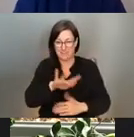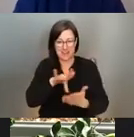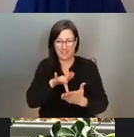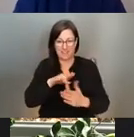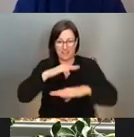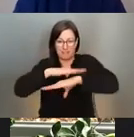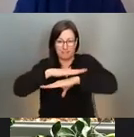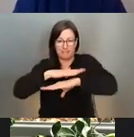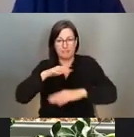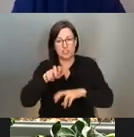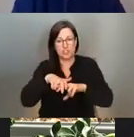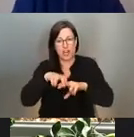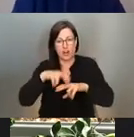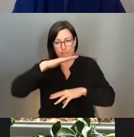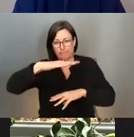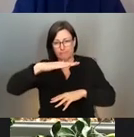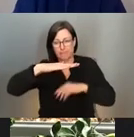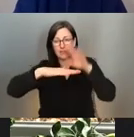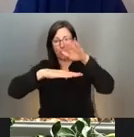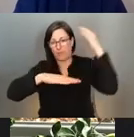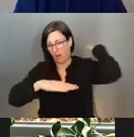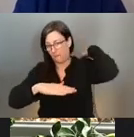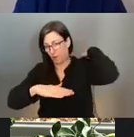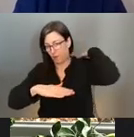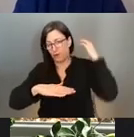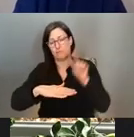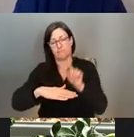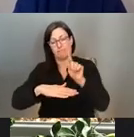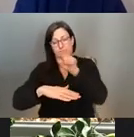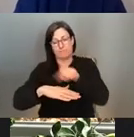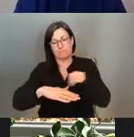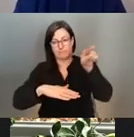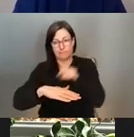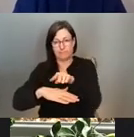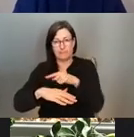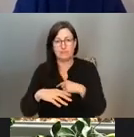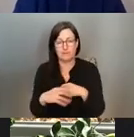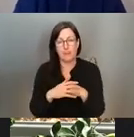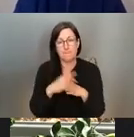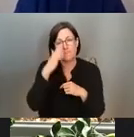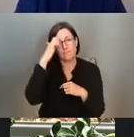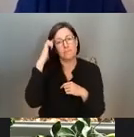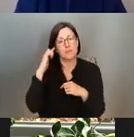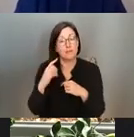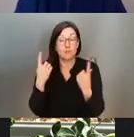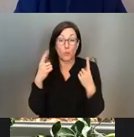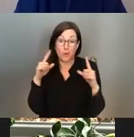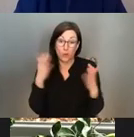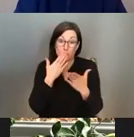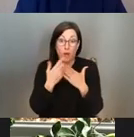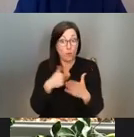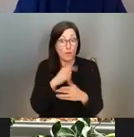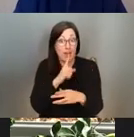team came up with. It may be a little different for each learner, but this is what works really well for us. And we've actually had to use